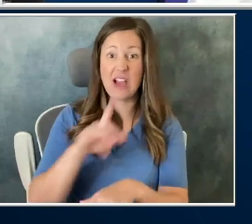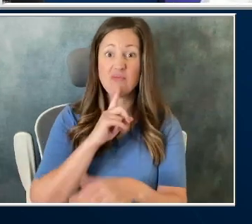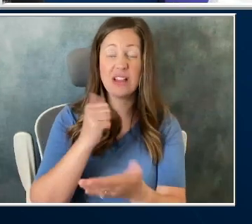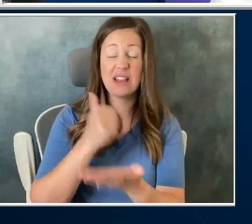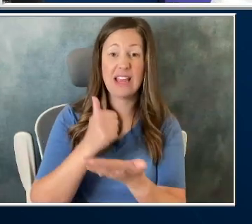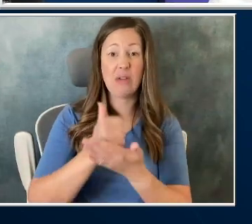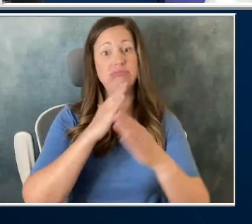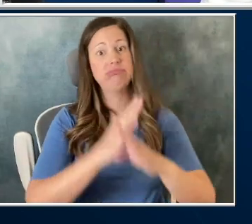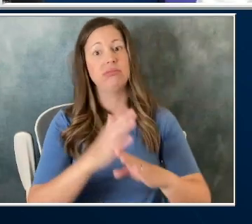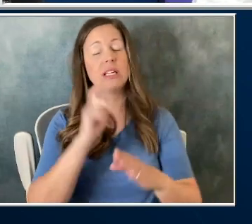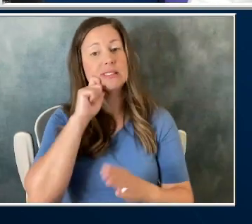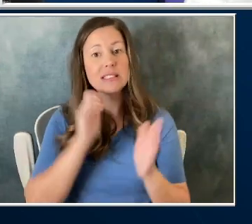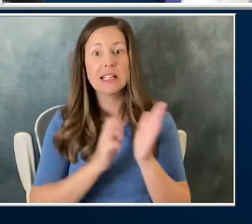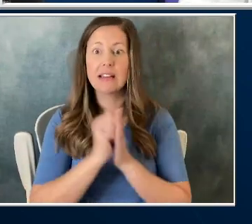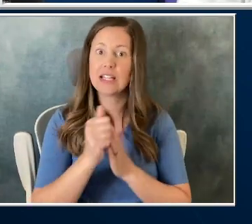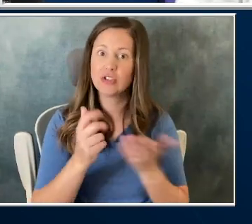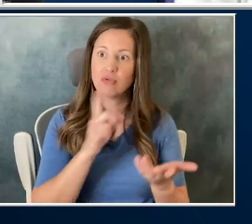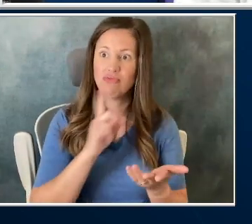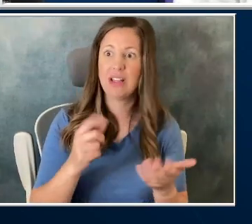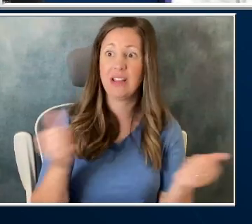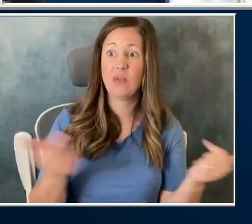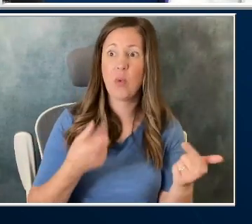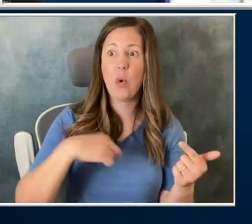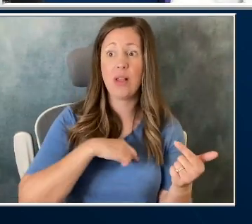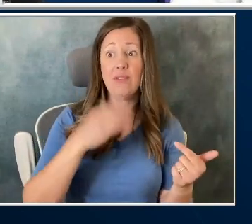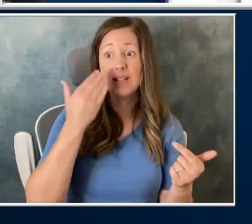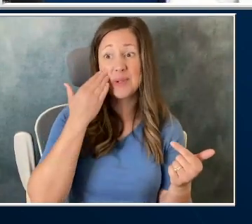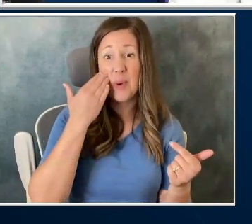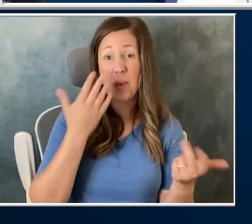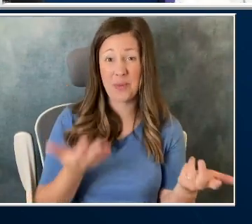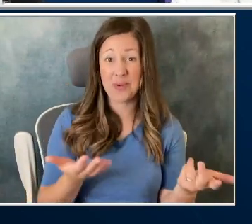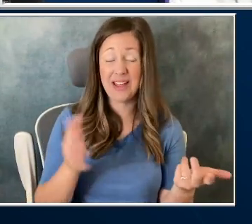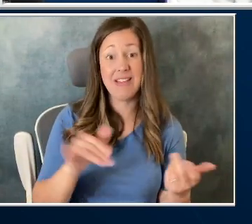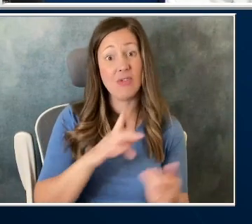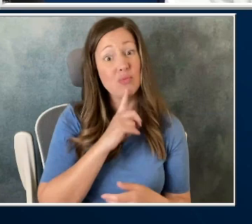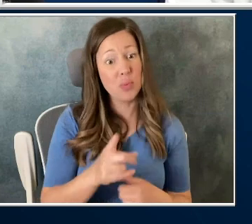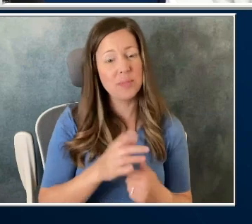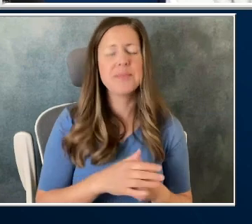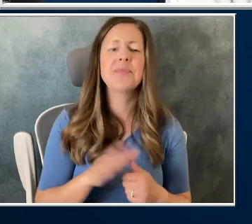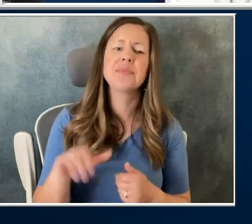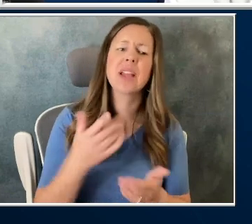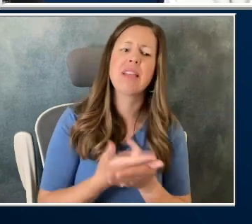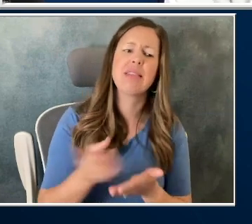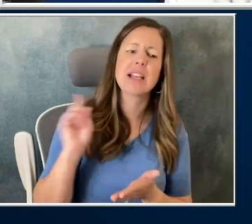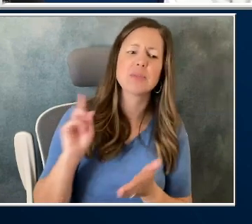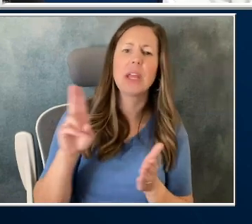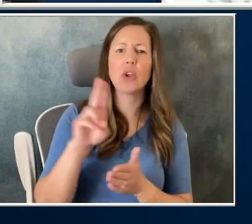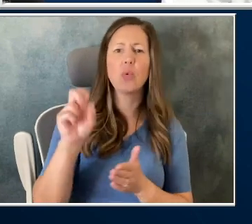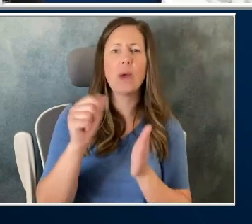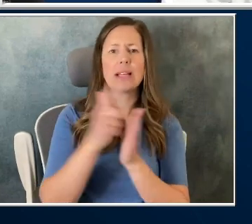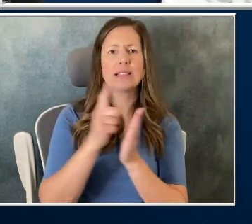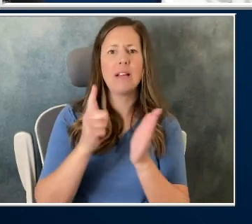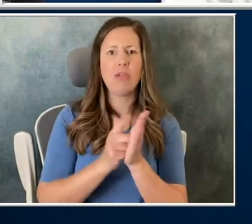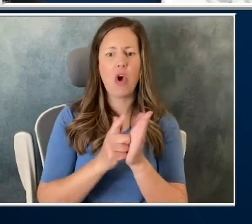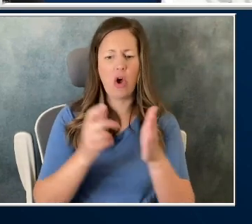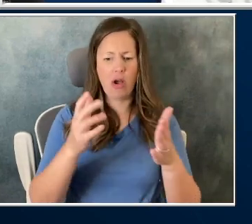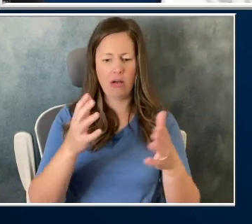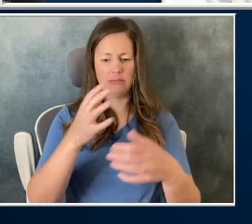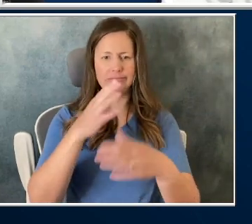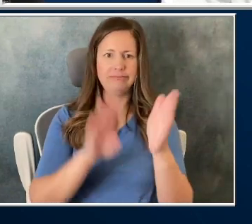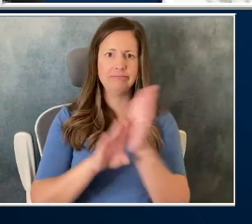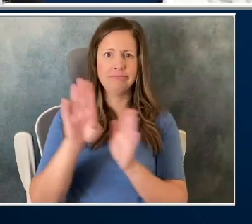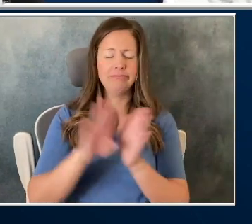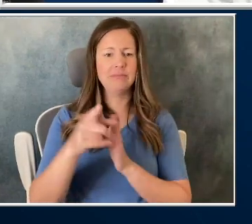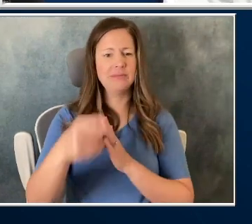there, because we all know that is really true. Yeah. Hey, last week, U.S. lawmakers again debated the origins of the COVID-19